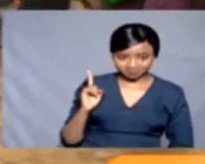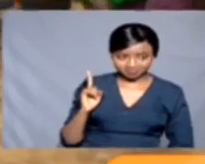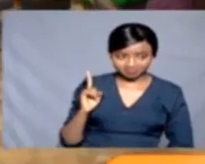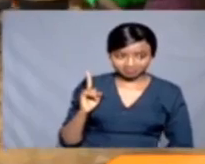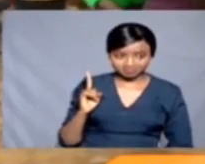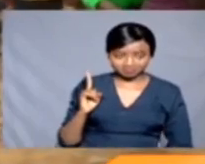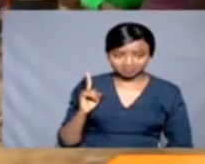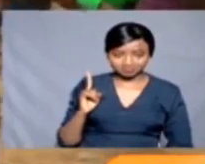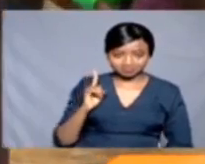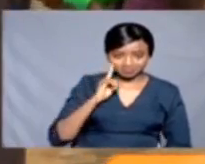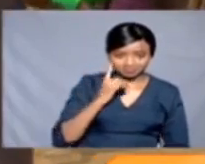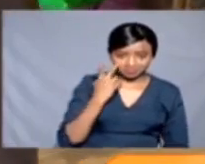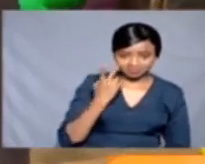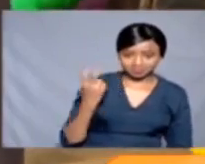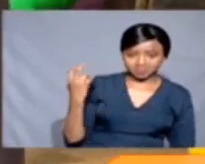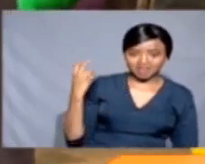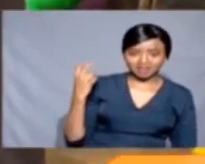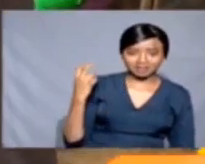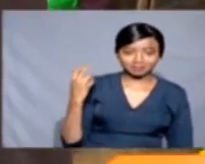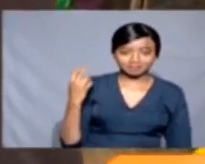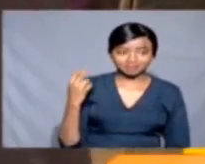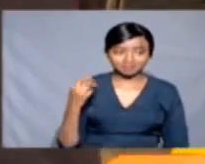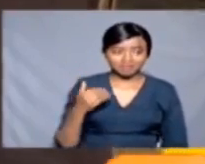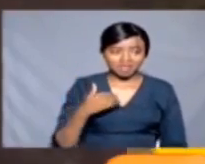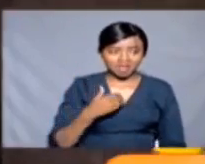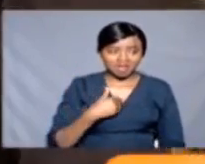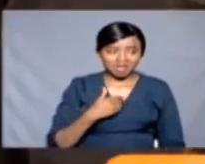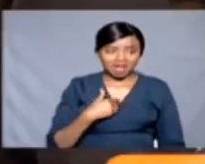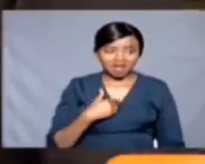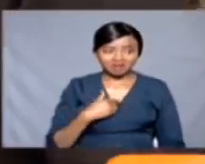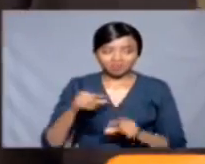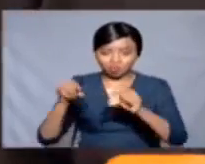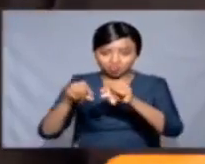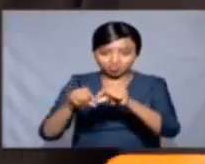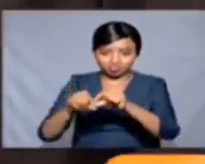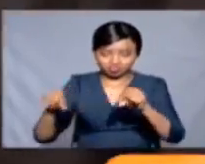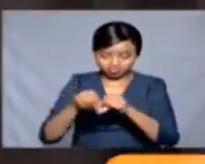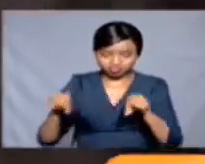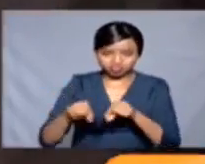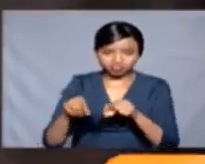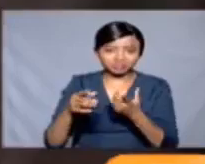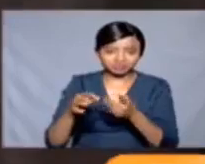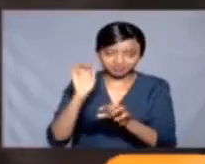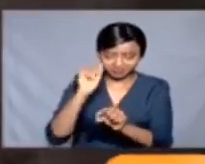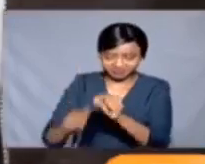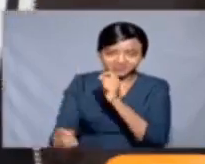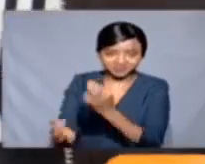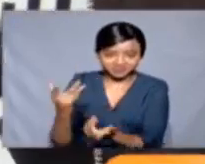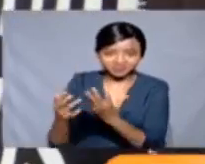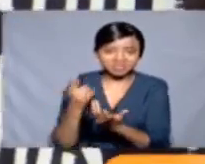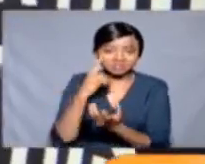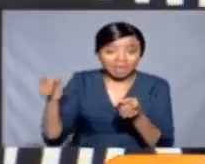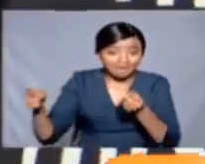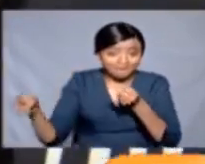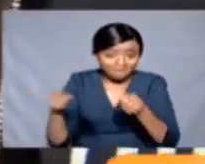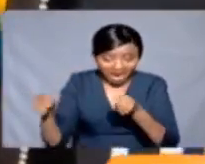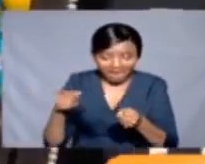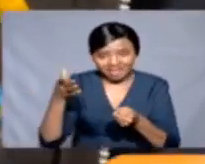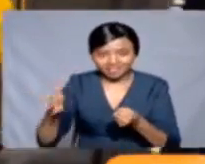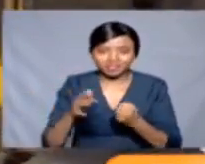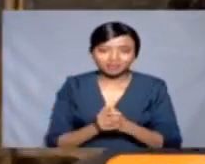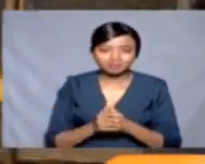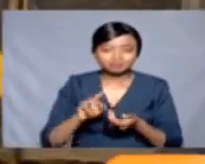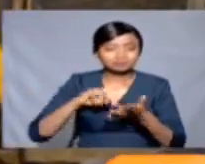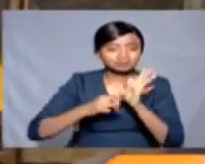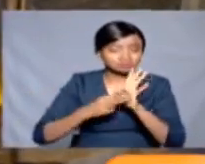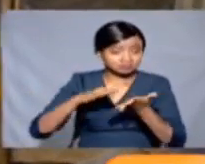you just look here behind us, you can see that there is some wood burning. That one right there. You can see that there is charcoal as well. Mm-hmm. So if you look at